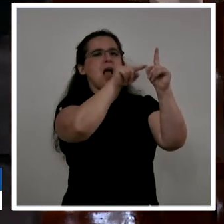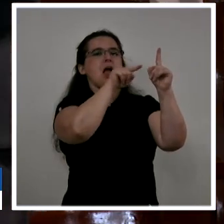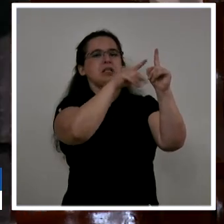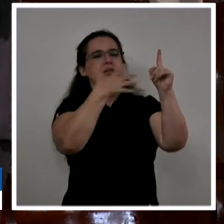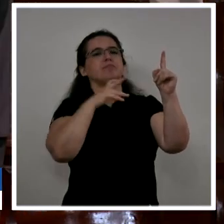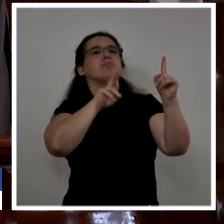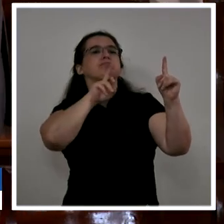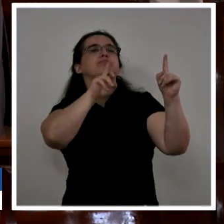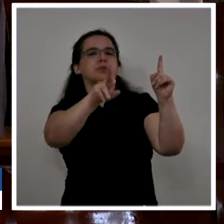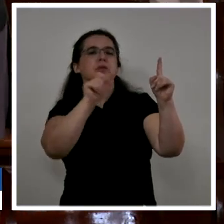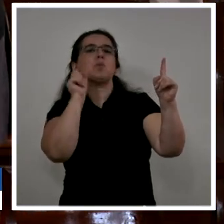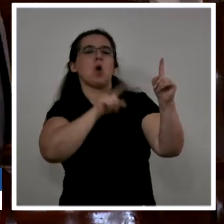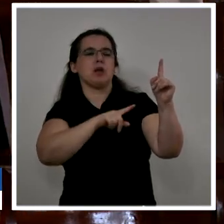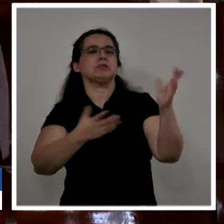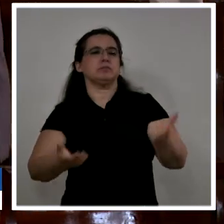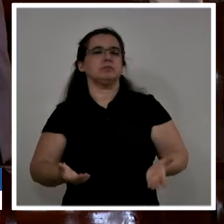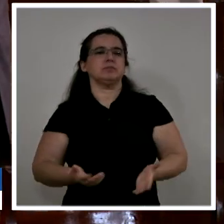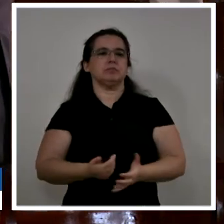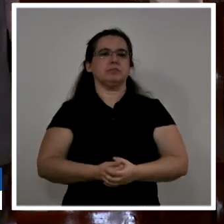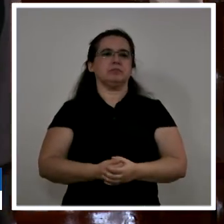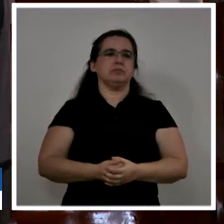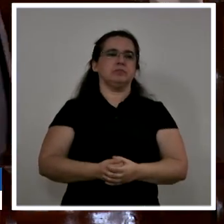puderam responder à pergunta